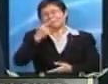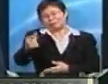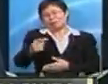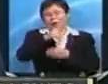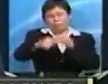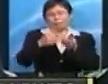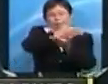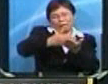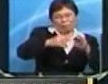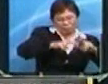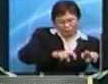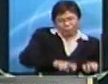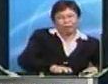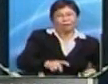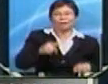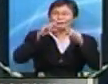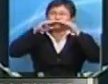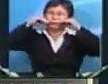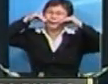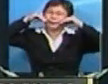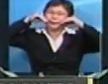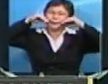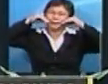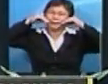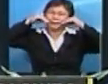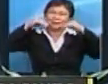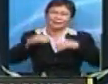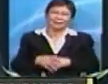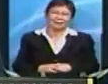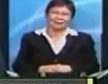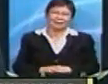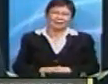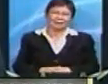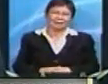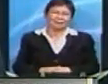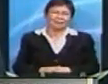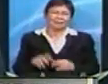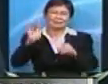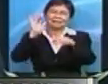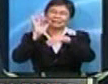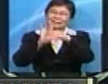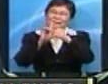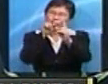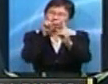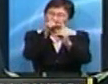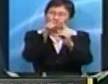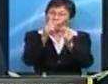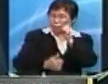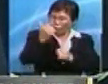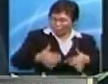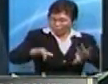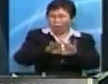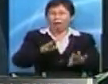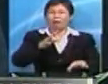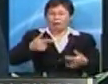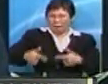the investigation. And you smiled, and I've obviously touched the right point. If it's so important, let me